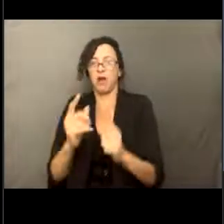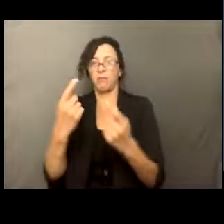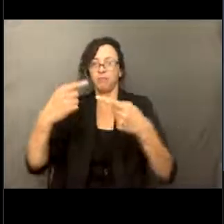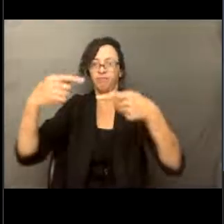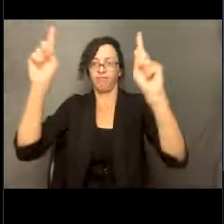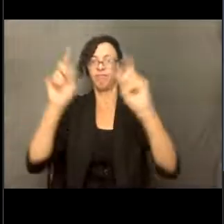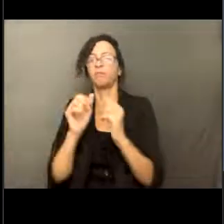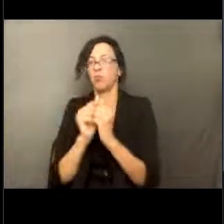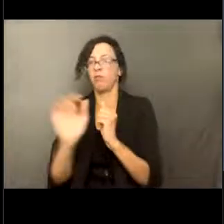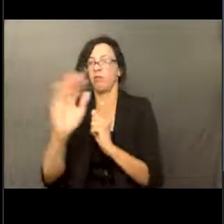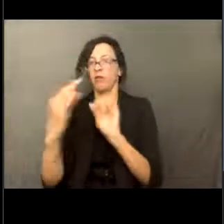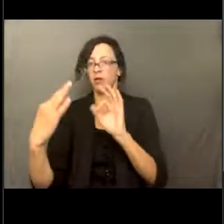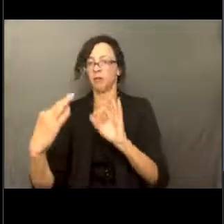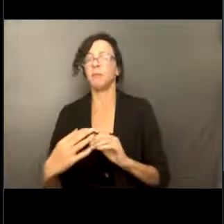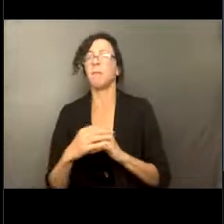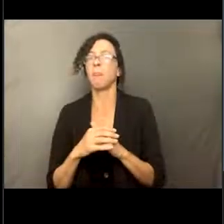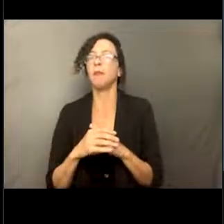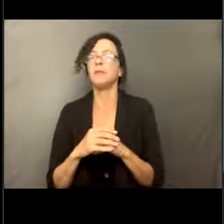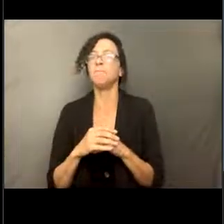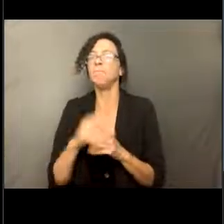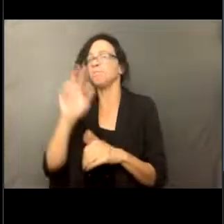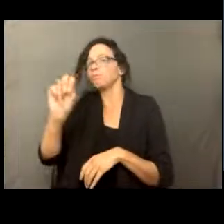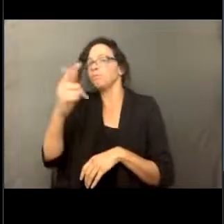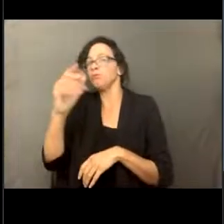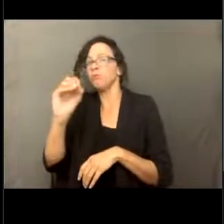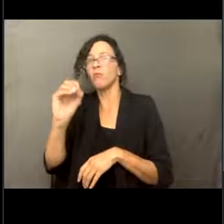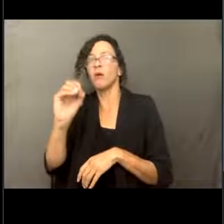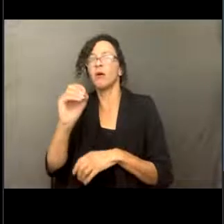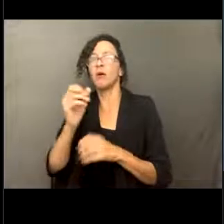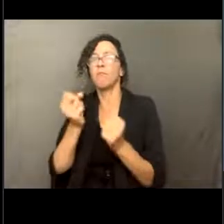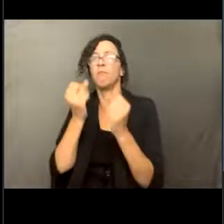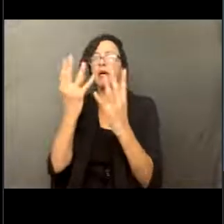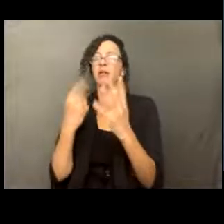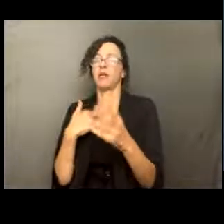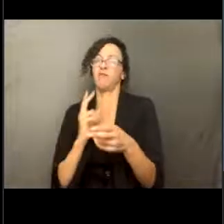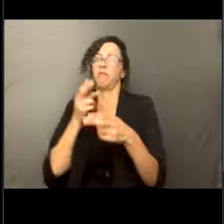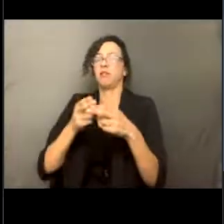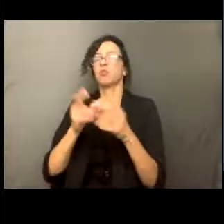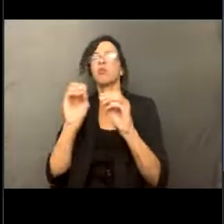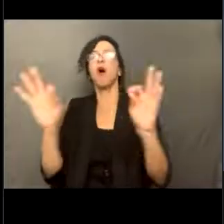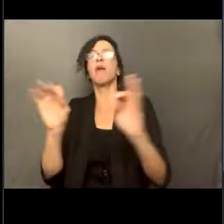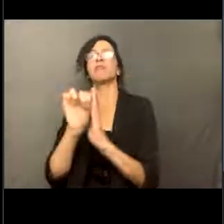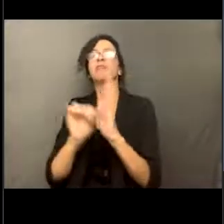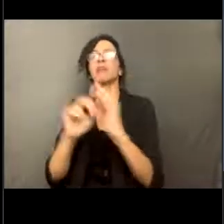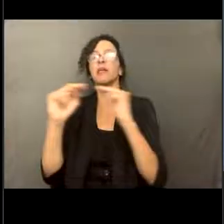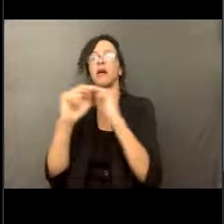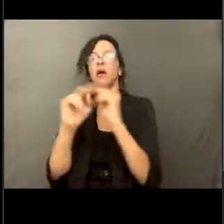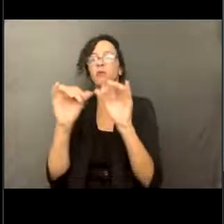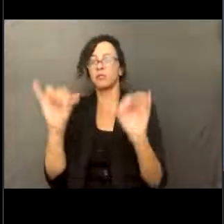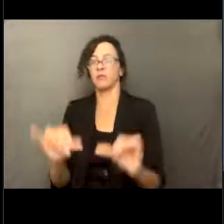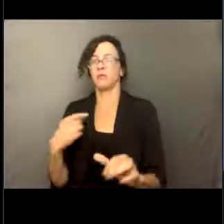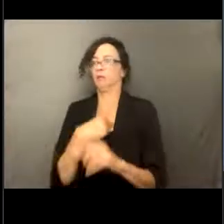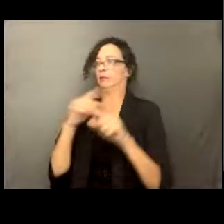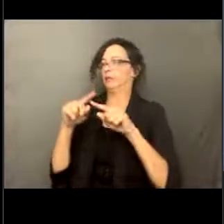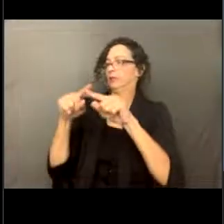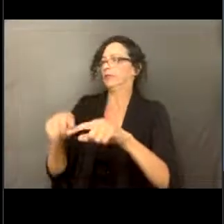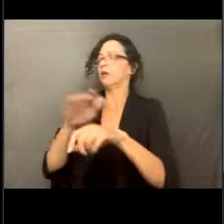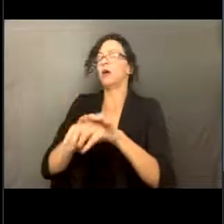these locations, as I mentioned, are off the state highway system. So we're depending on these NGOs and